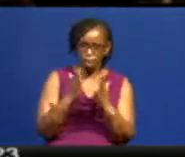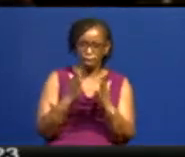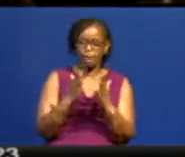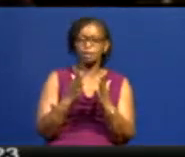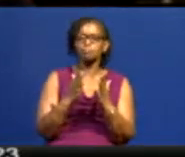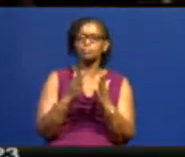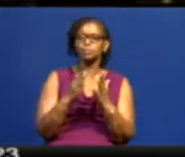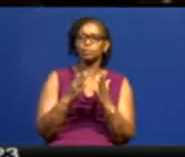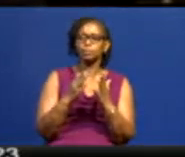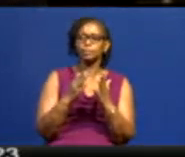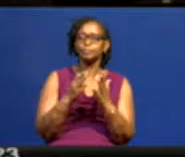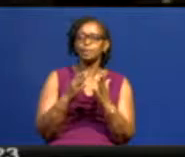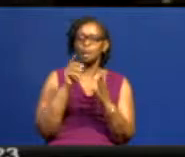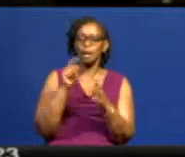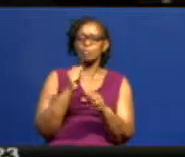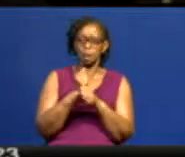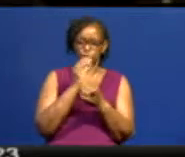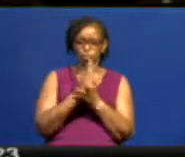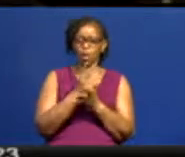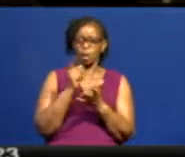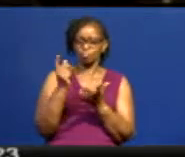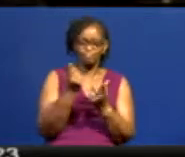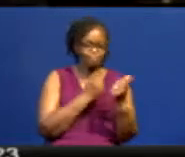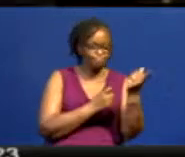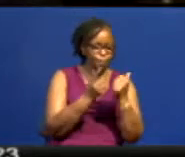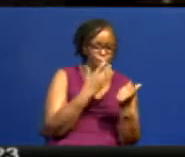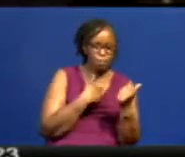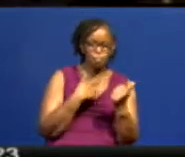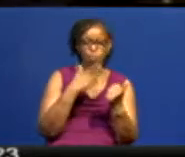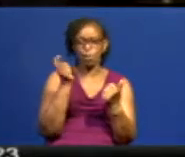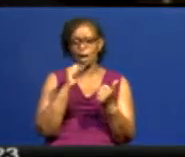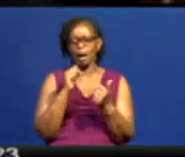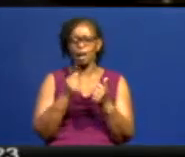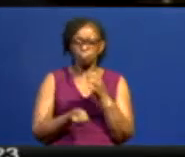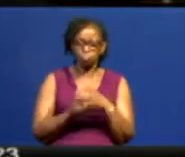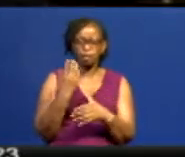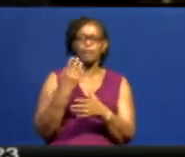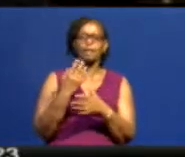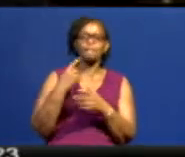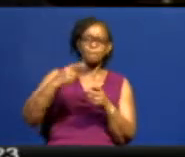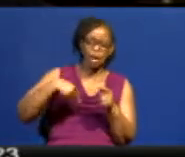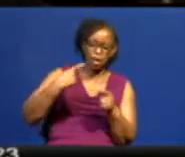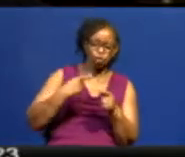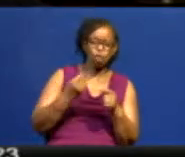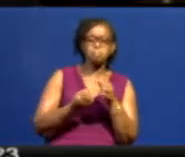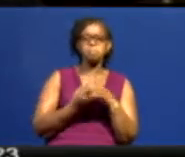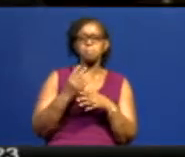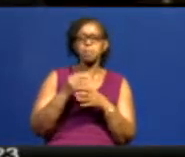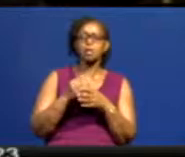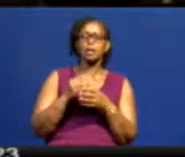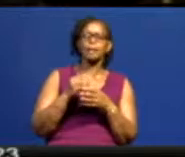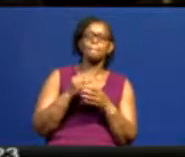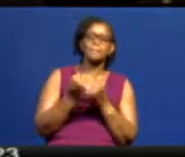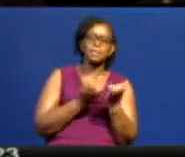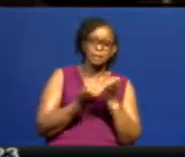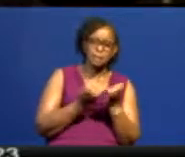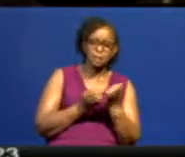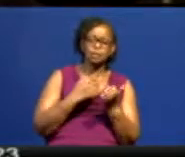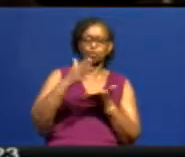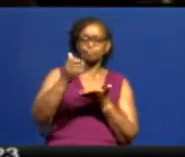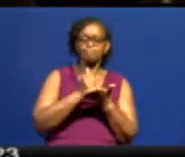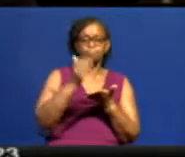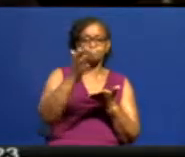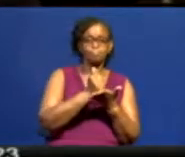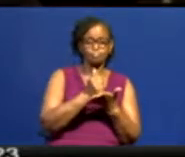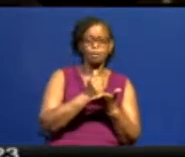investors who can put up factories, who can be able to put up businesses to employ our young people is to have a